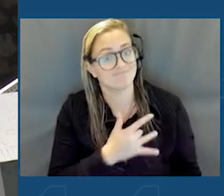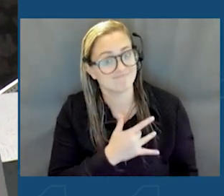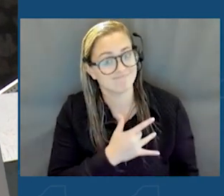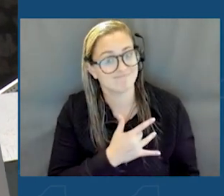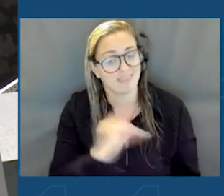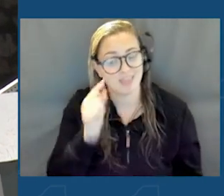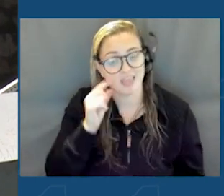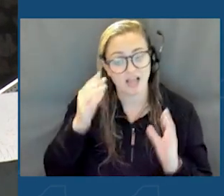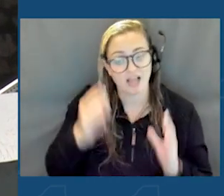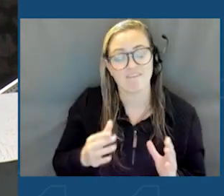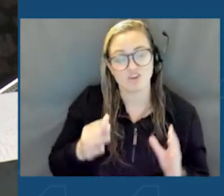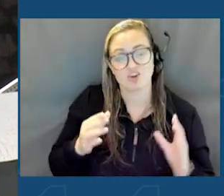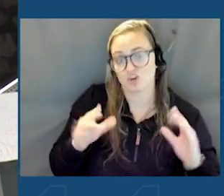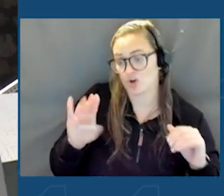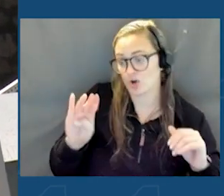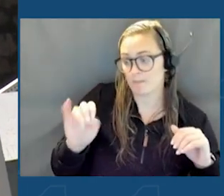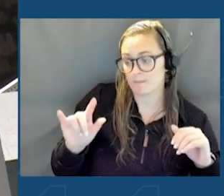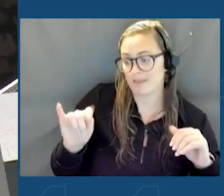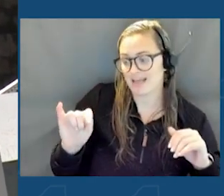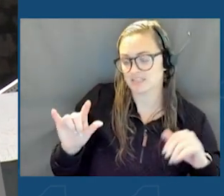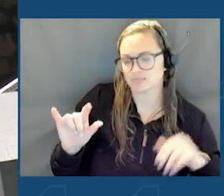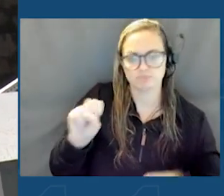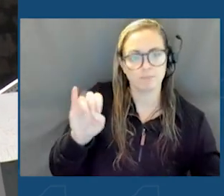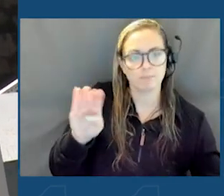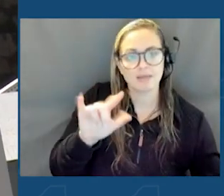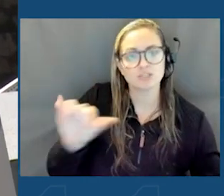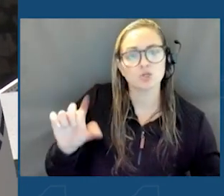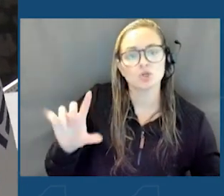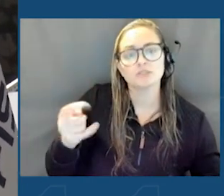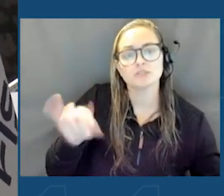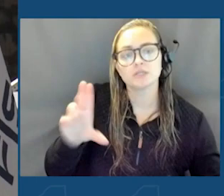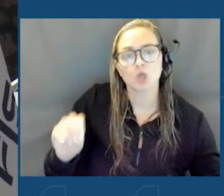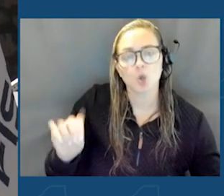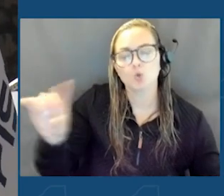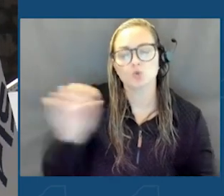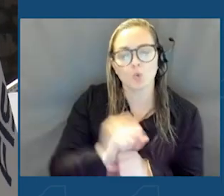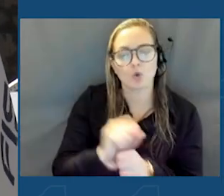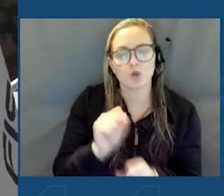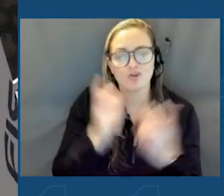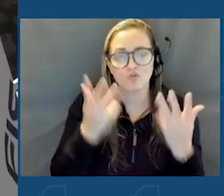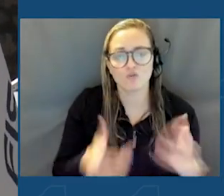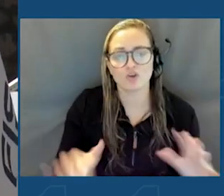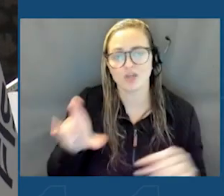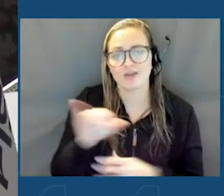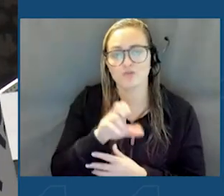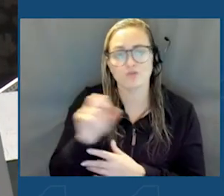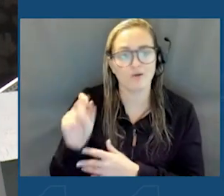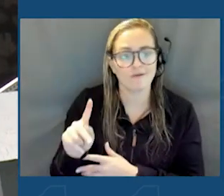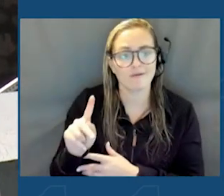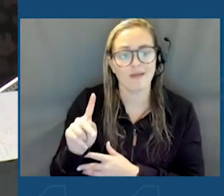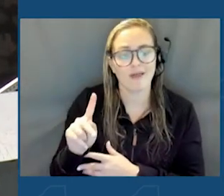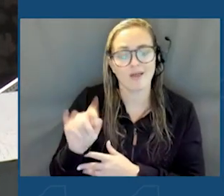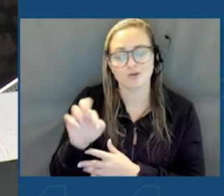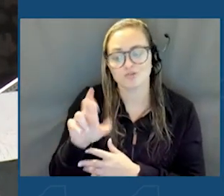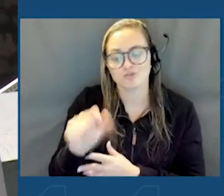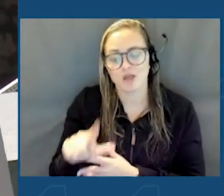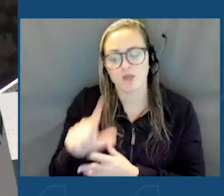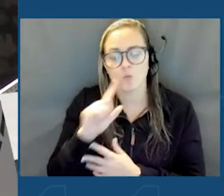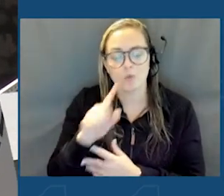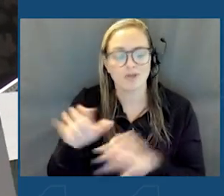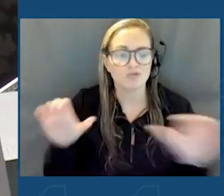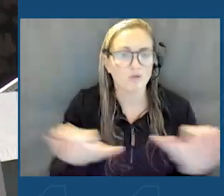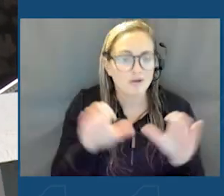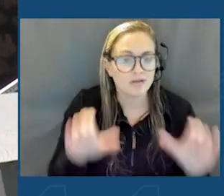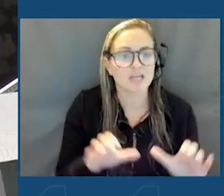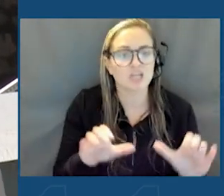Basil Sagos, are working to complete the Adirondack Rail Trail. That will be a 34-mile recreational mecca